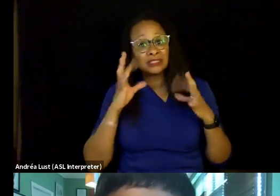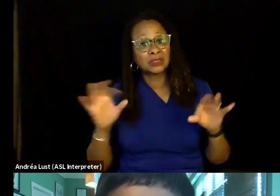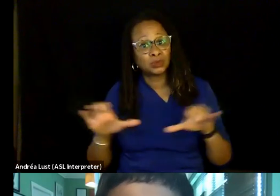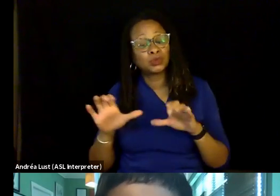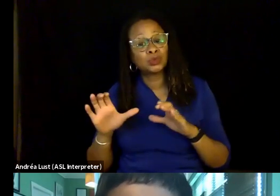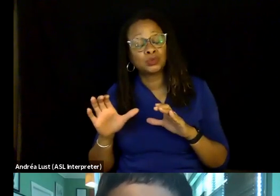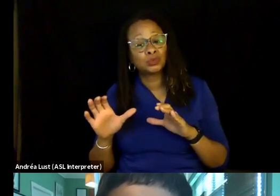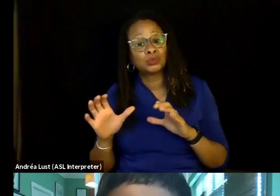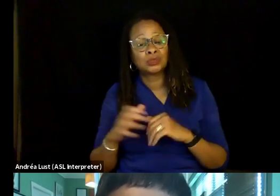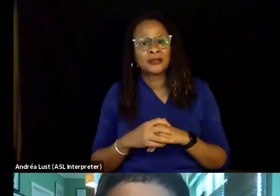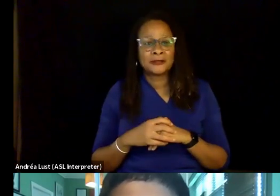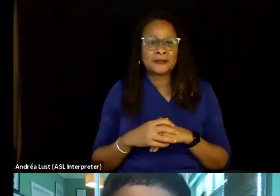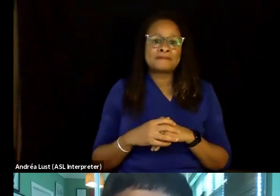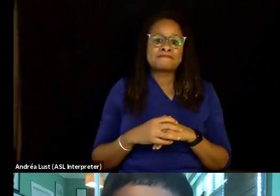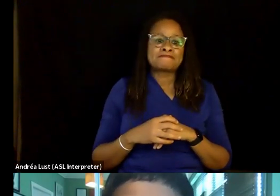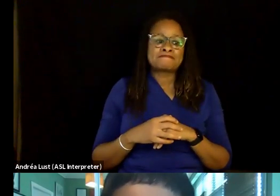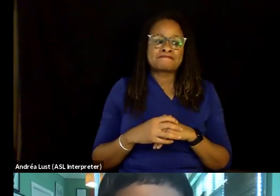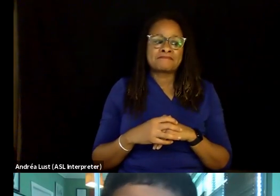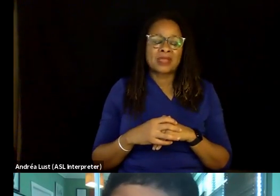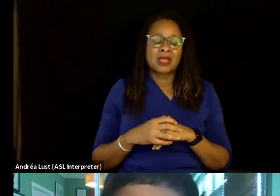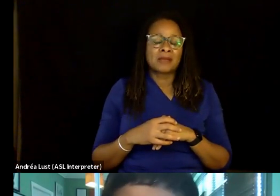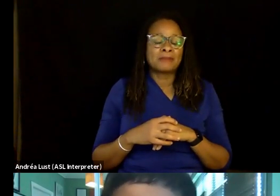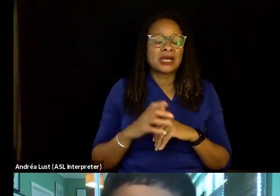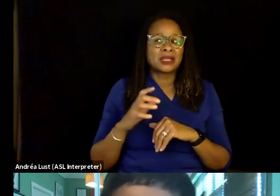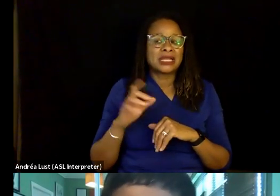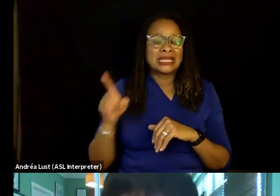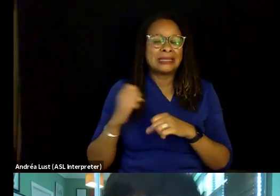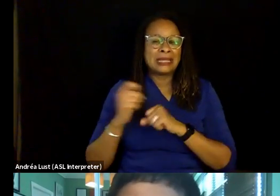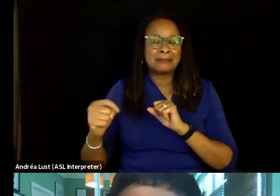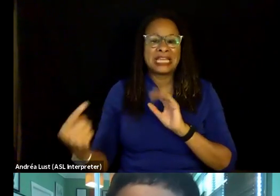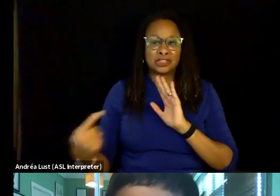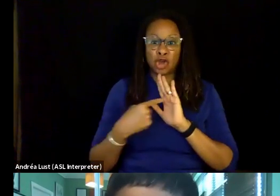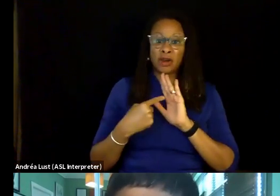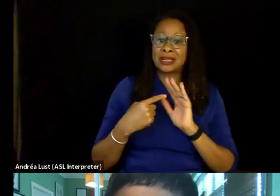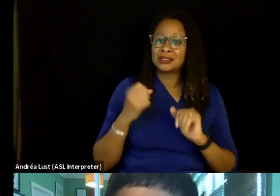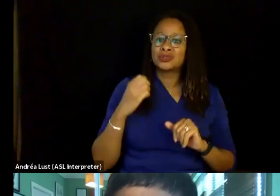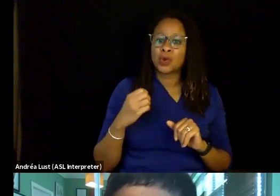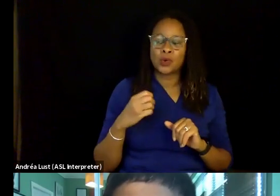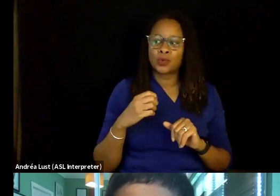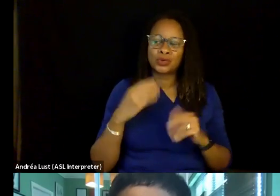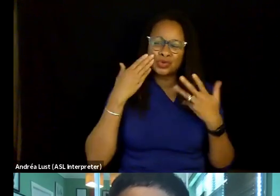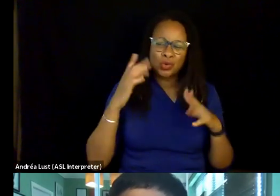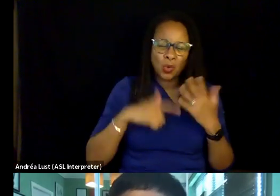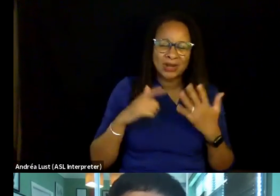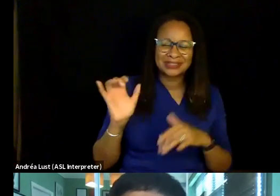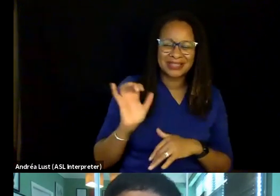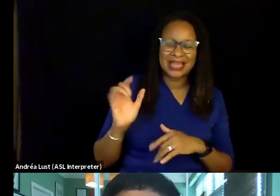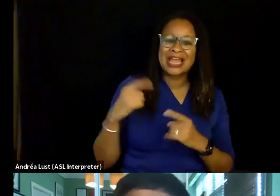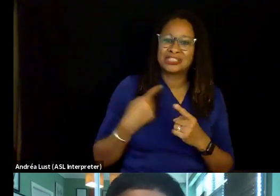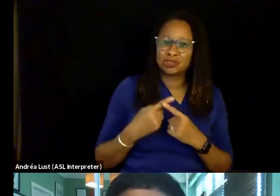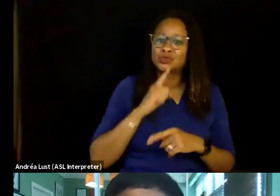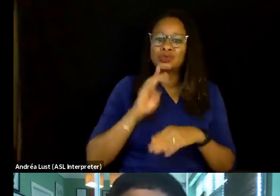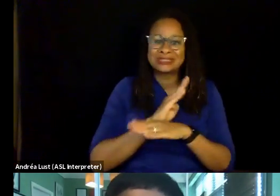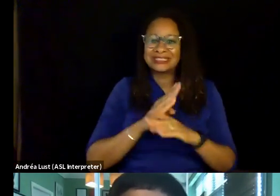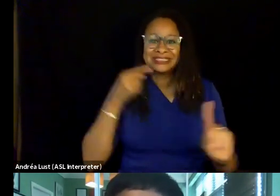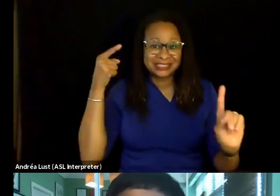not have made if I hadn't been the target, because you don't know what it's like until you're actually attacked. And while you're outside, you can